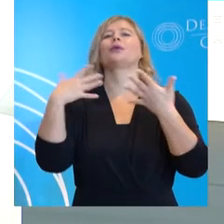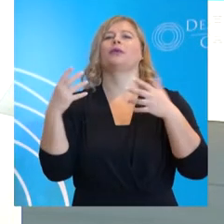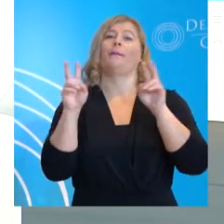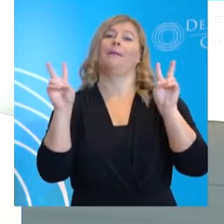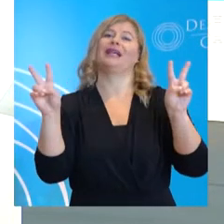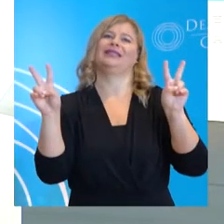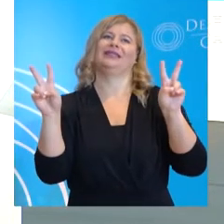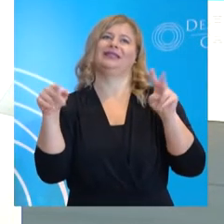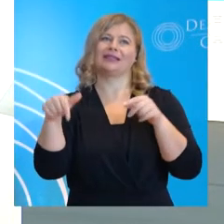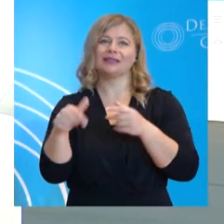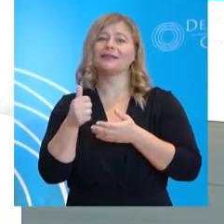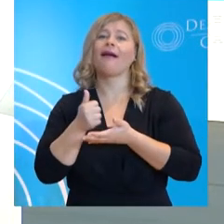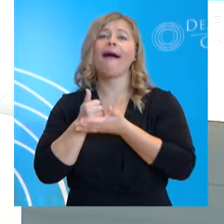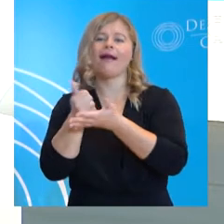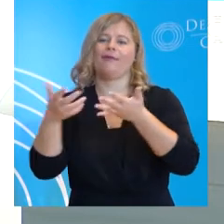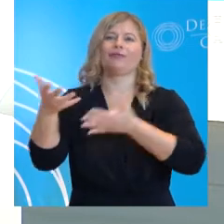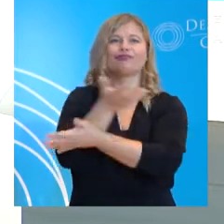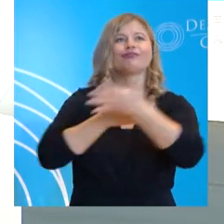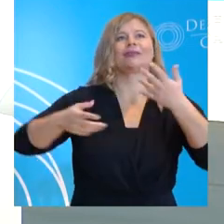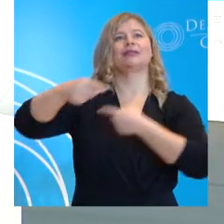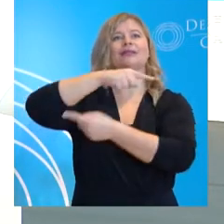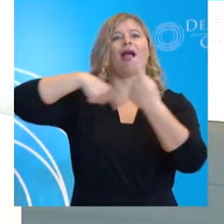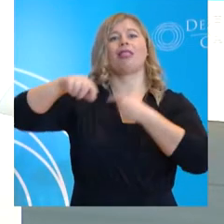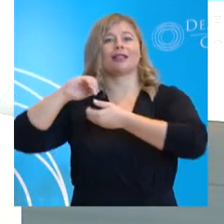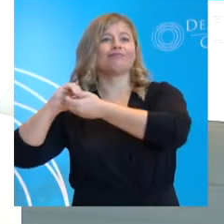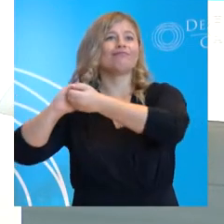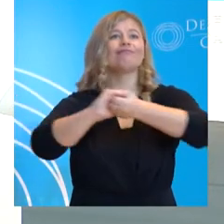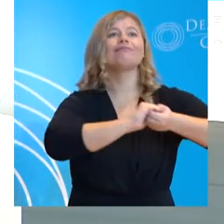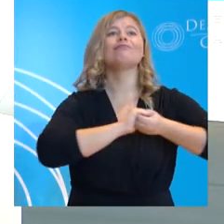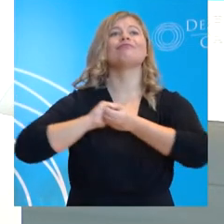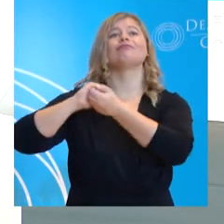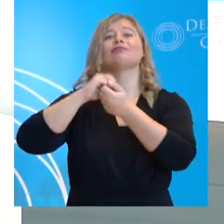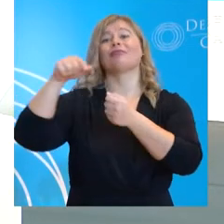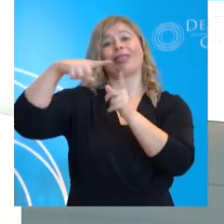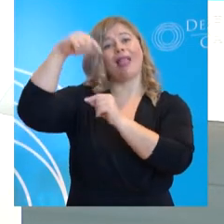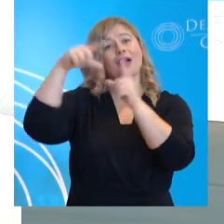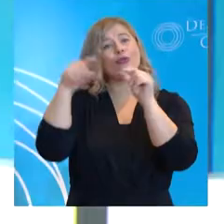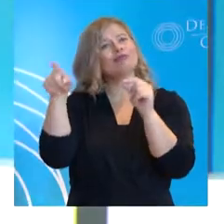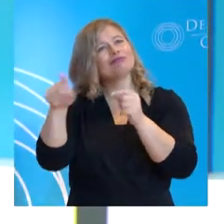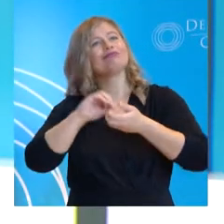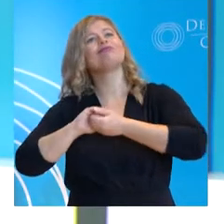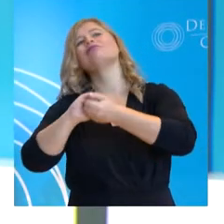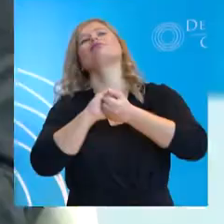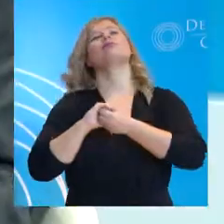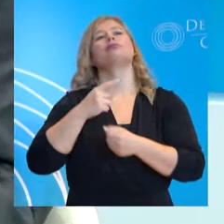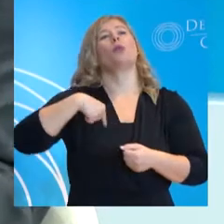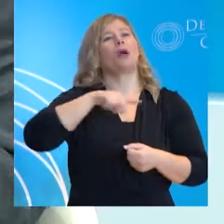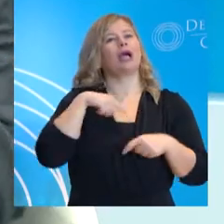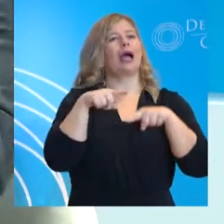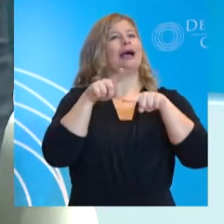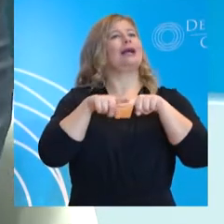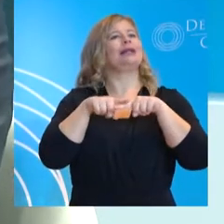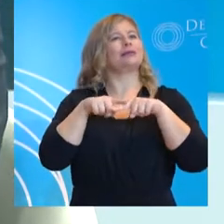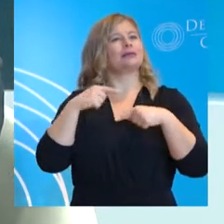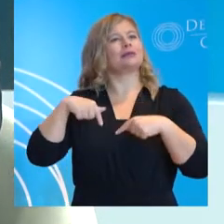most successful alliance in the history of the world, and we're very proud and active members of NATO. Yes. I mean, some people